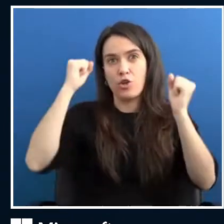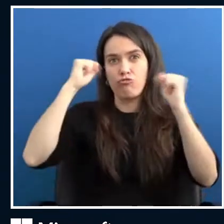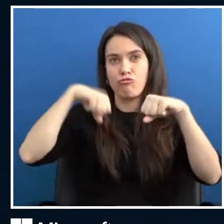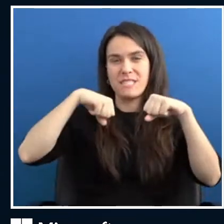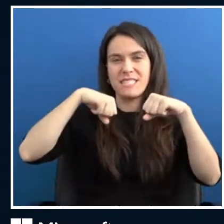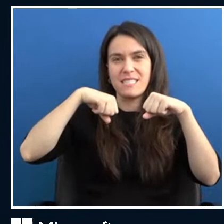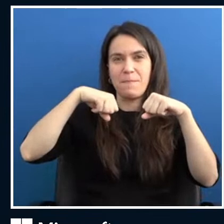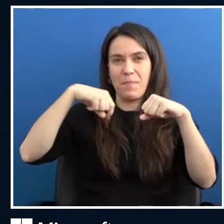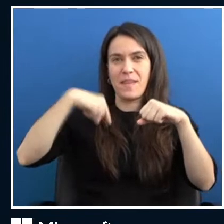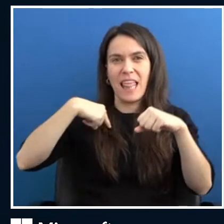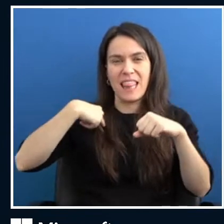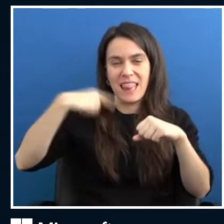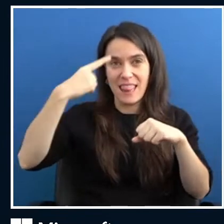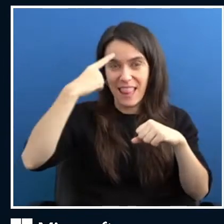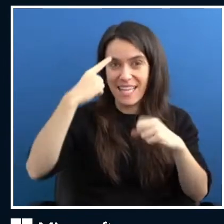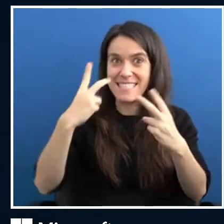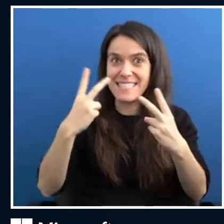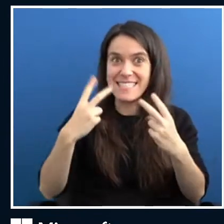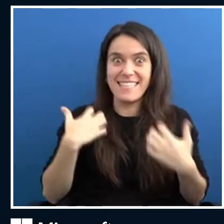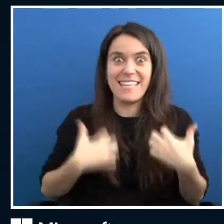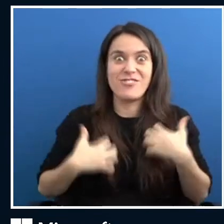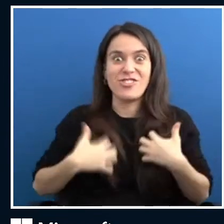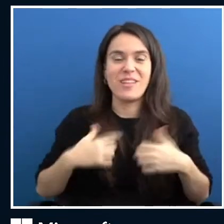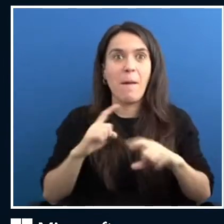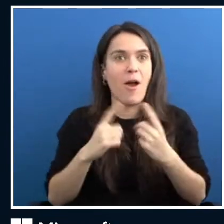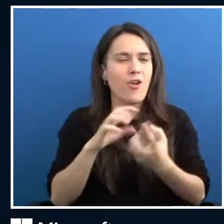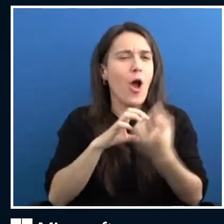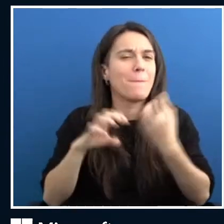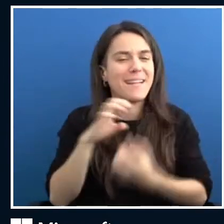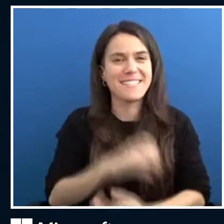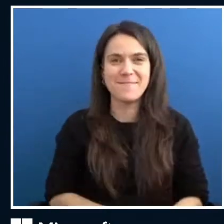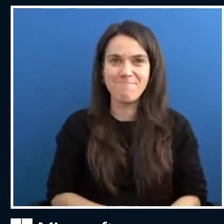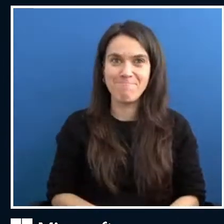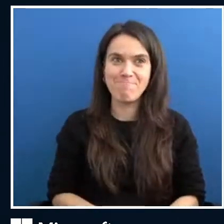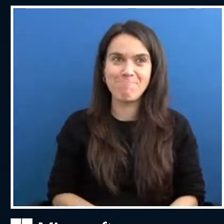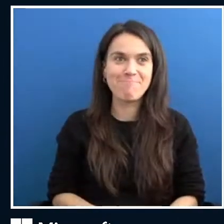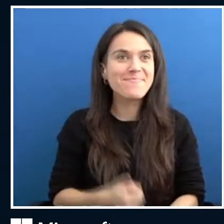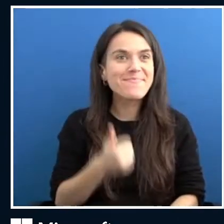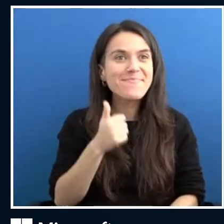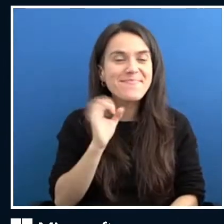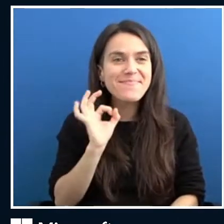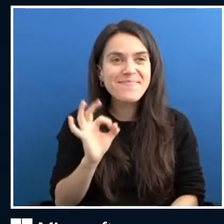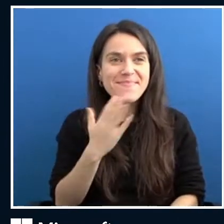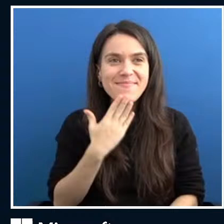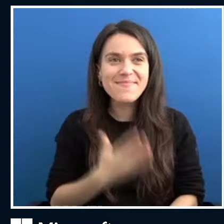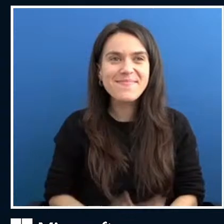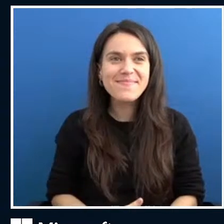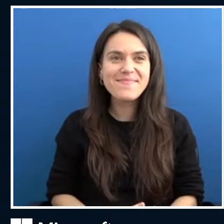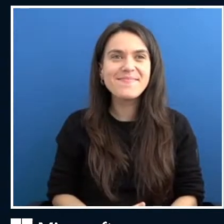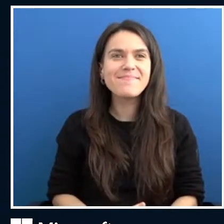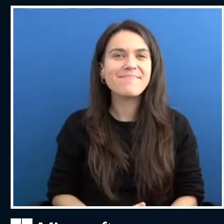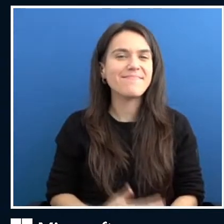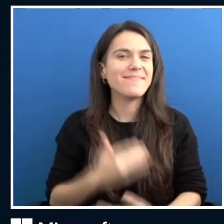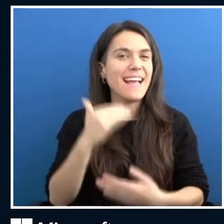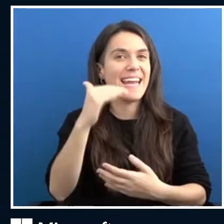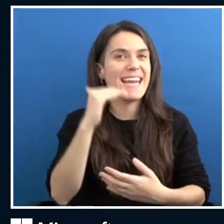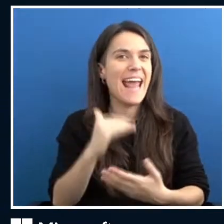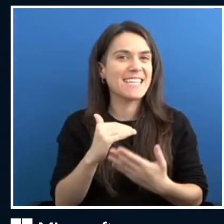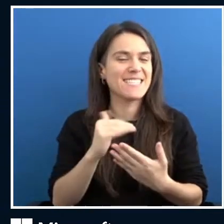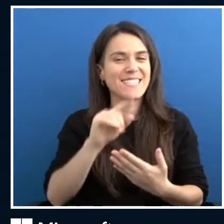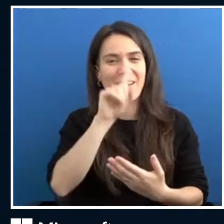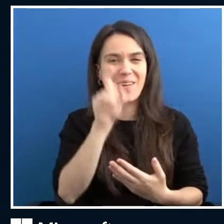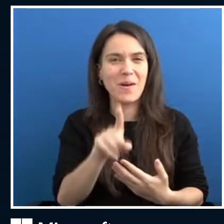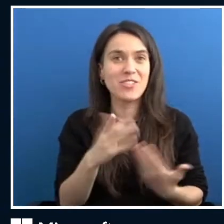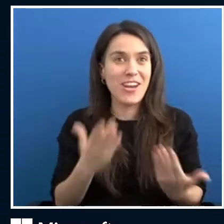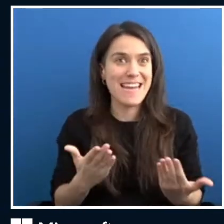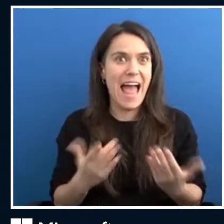very complex topic. Excellent. So this really brings me on to my next question is, what do universities need to do to